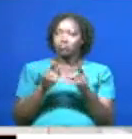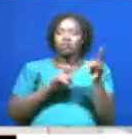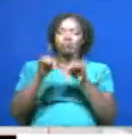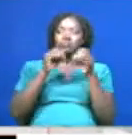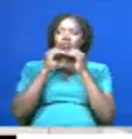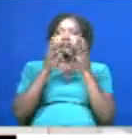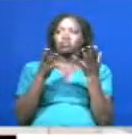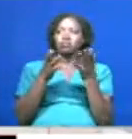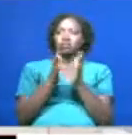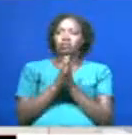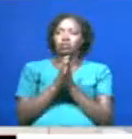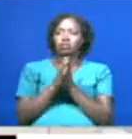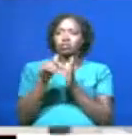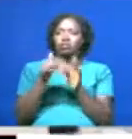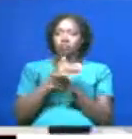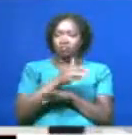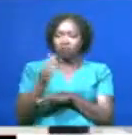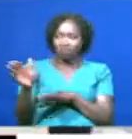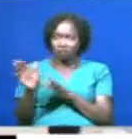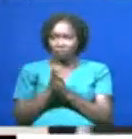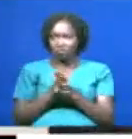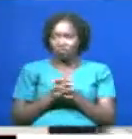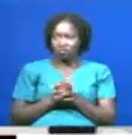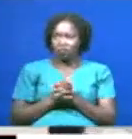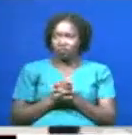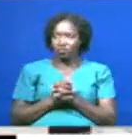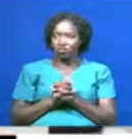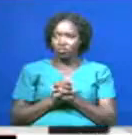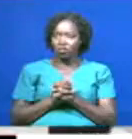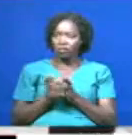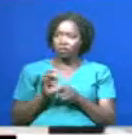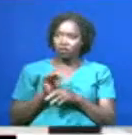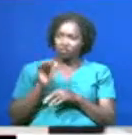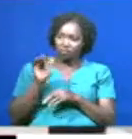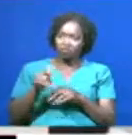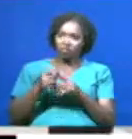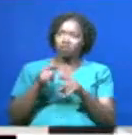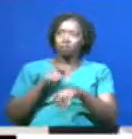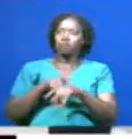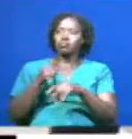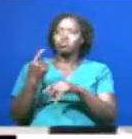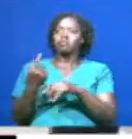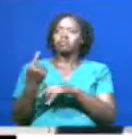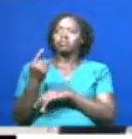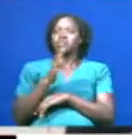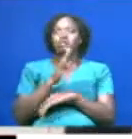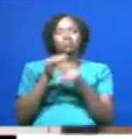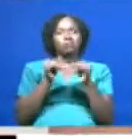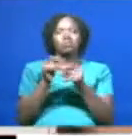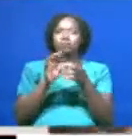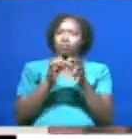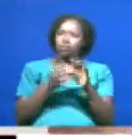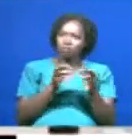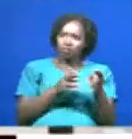going to have a loss, a big loss. We were here with you since around 1 p.m. and we were seeing you trying to coordinate routes